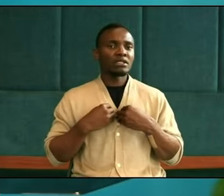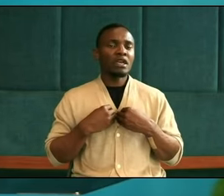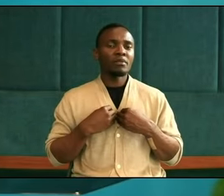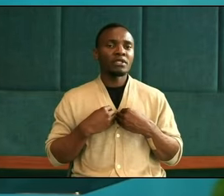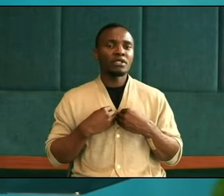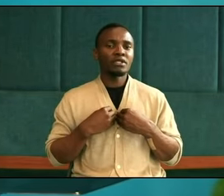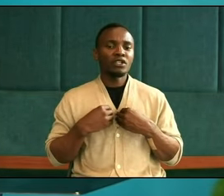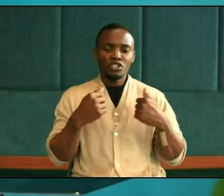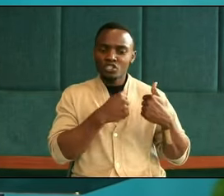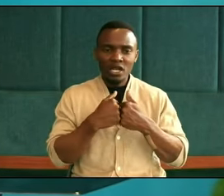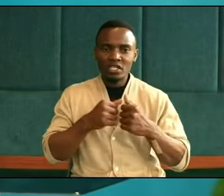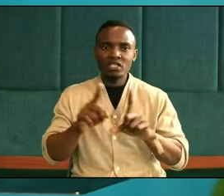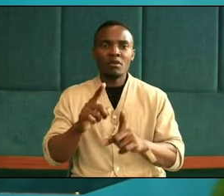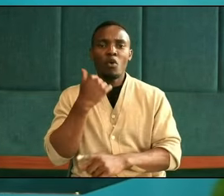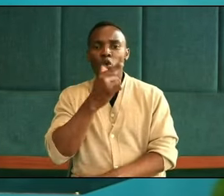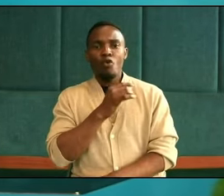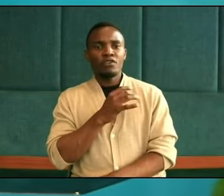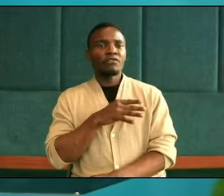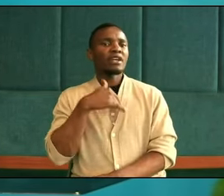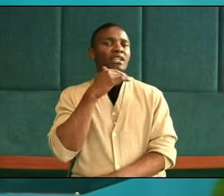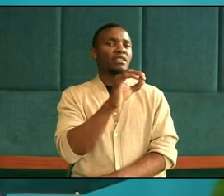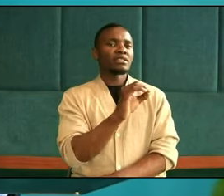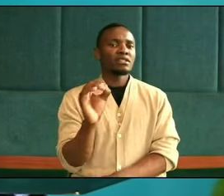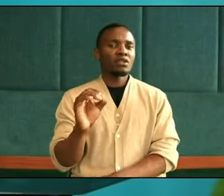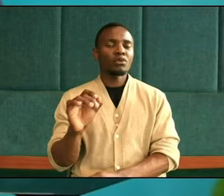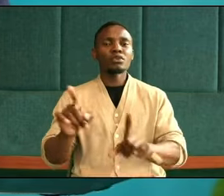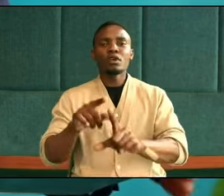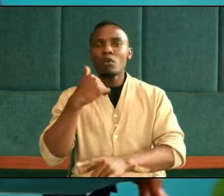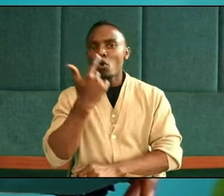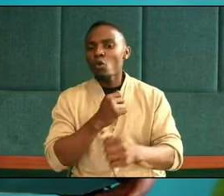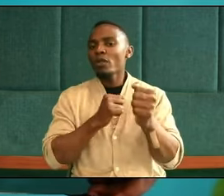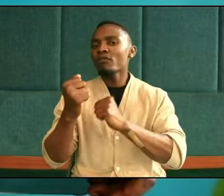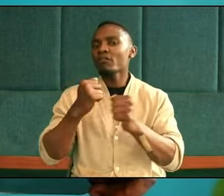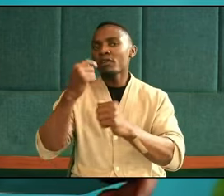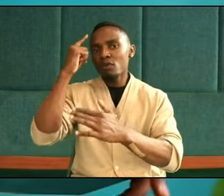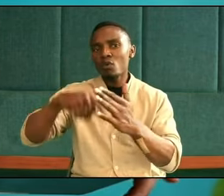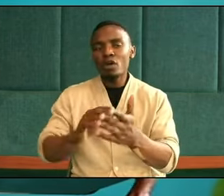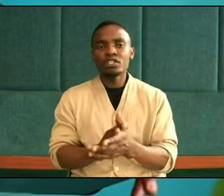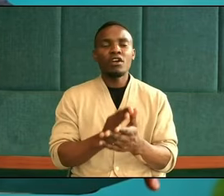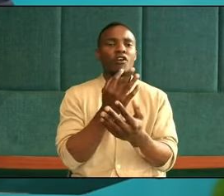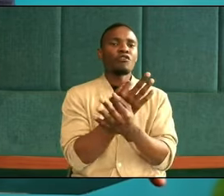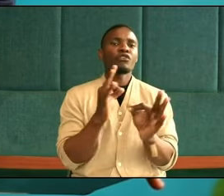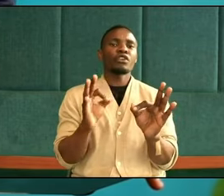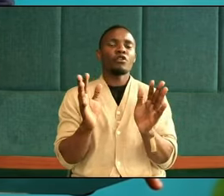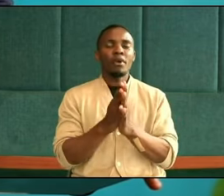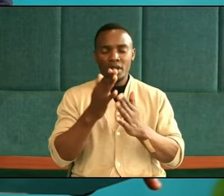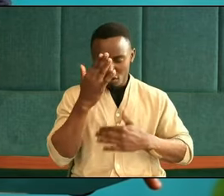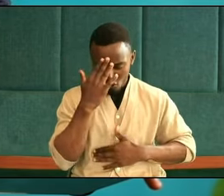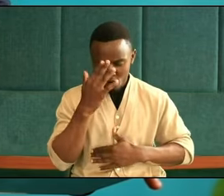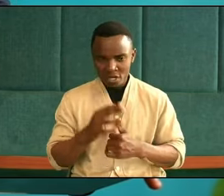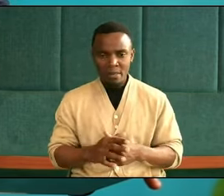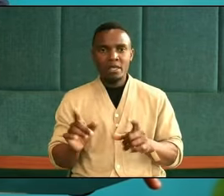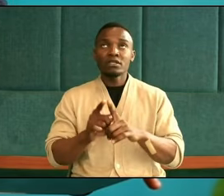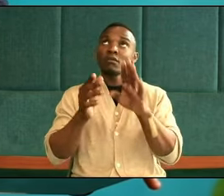die. Men who will fight for freedom. Honor, once again, he just needs